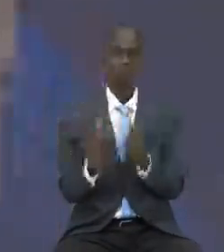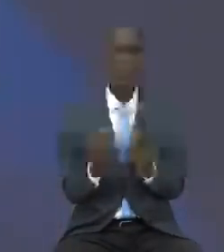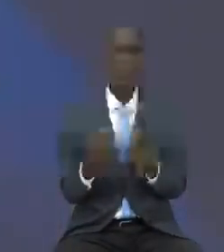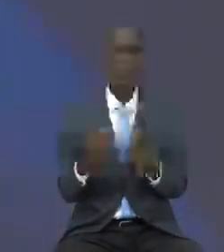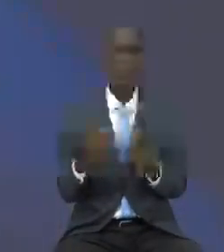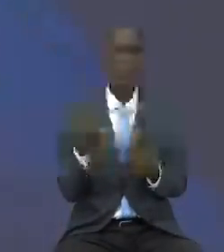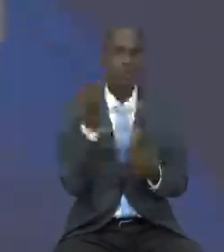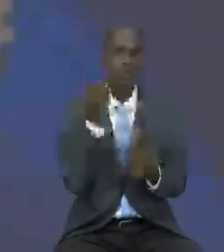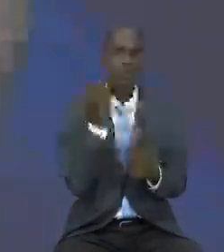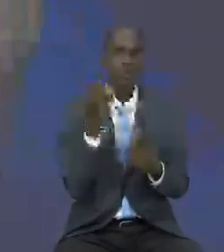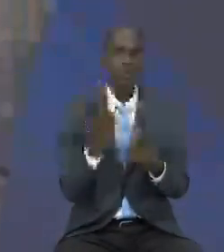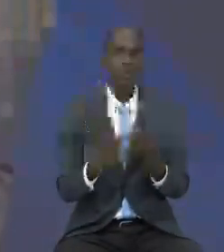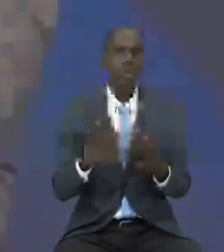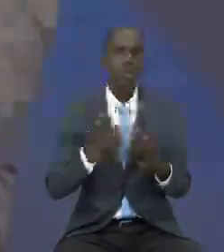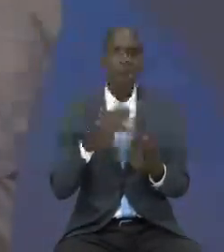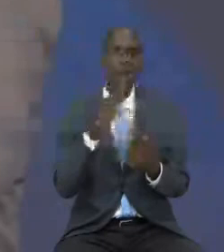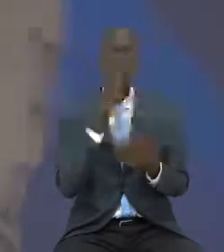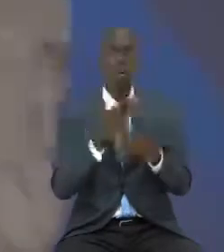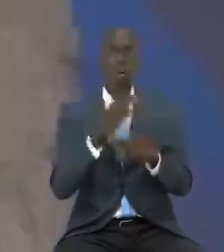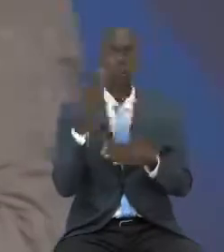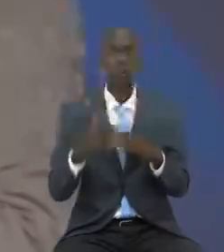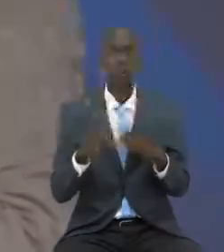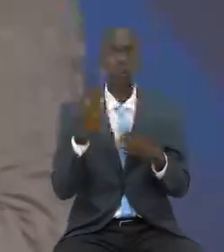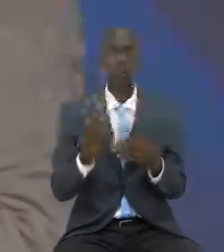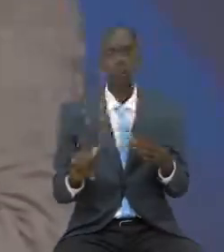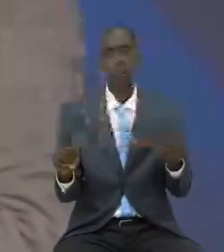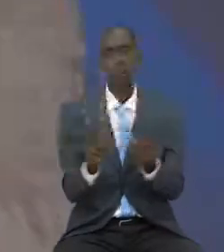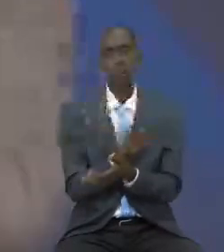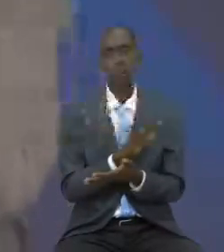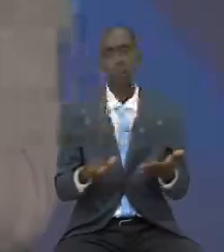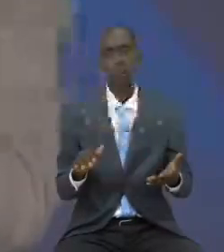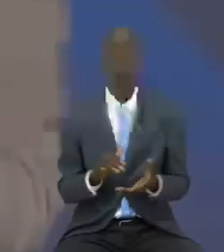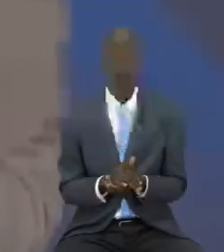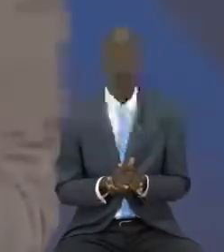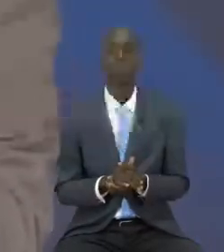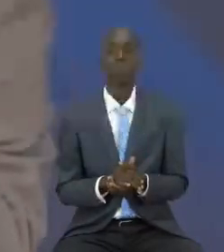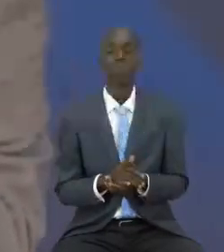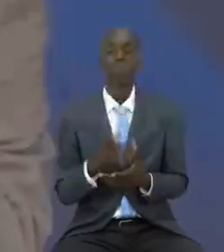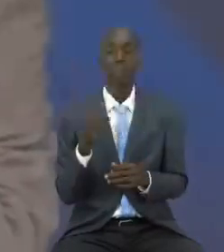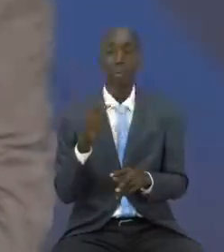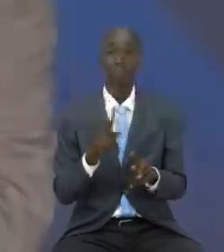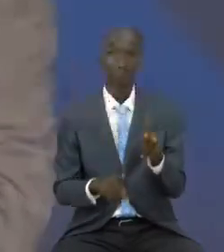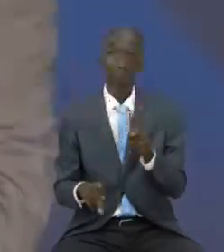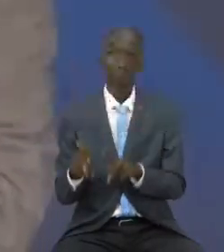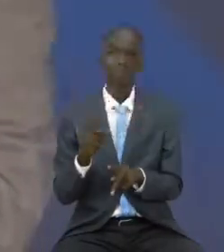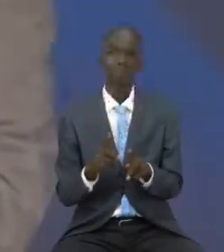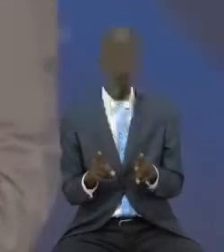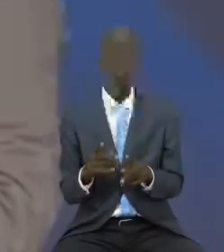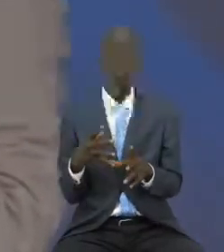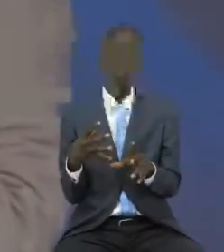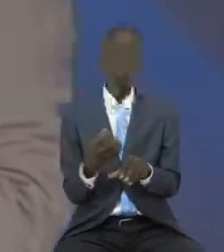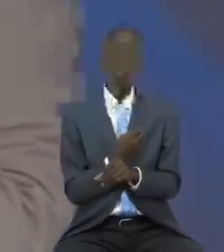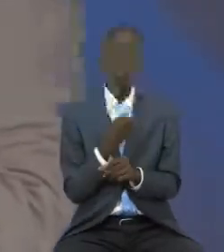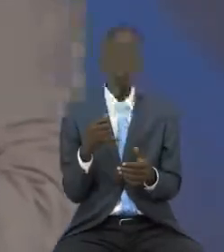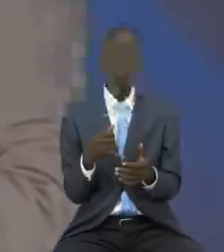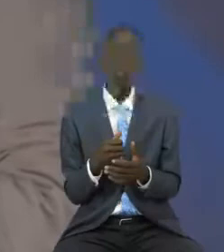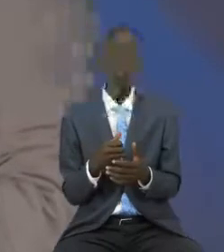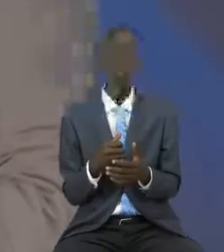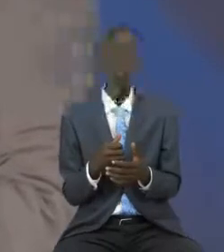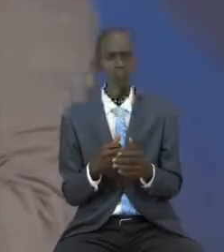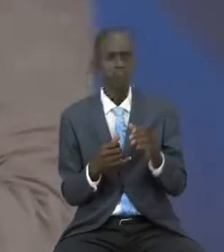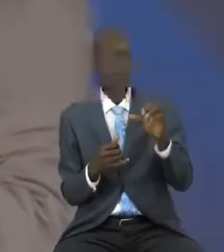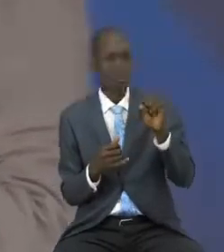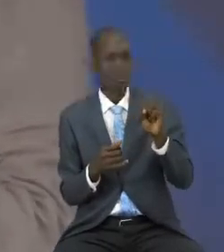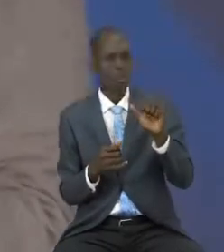have been utterly destroyed. The people, they took it. So, did you